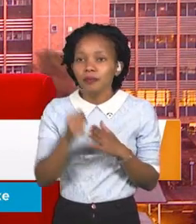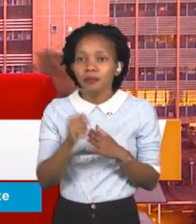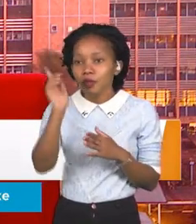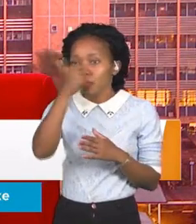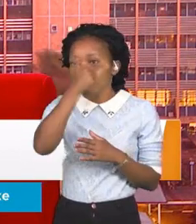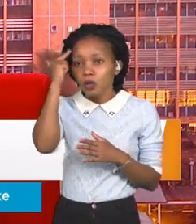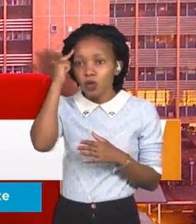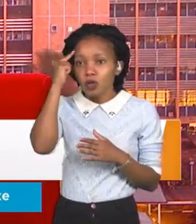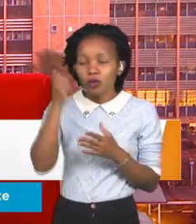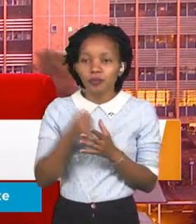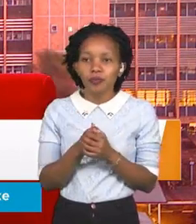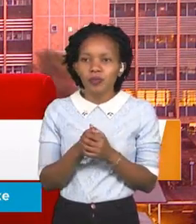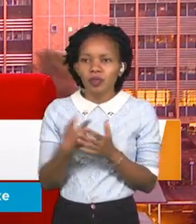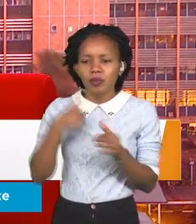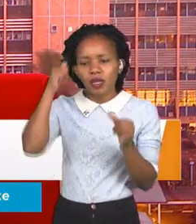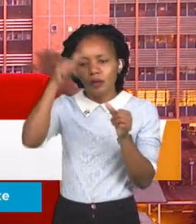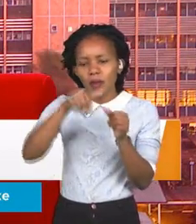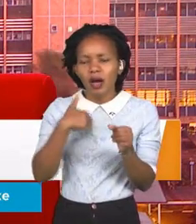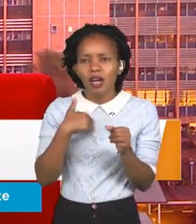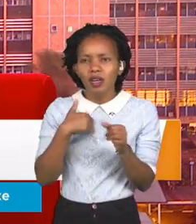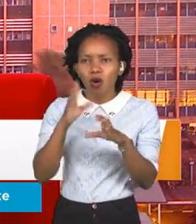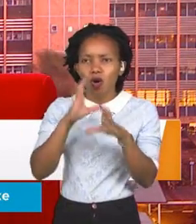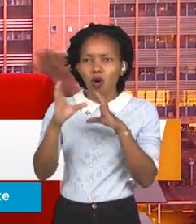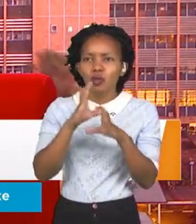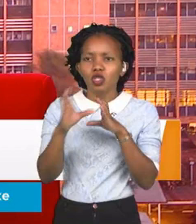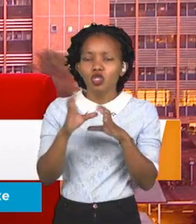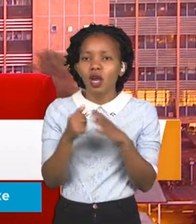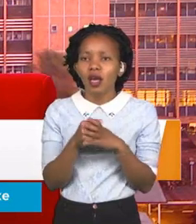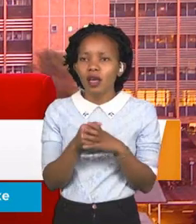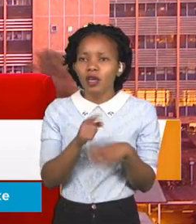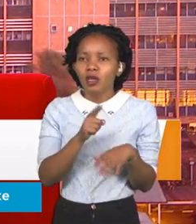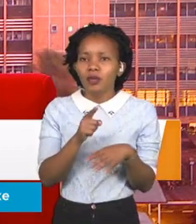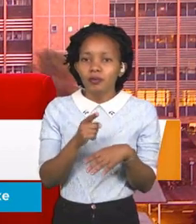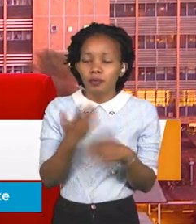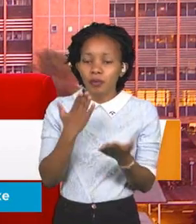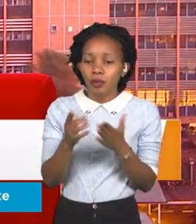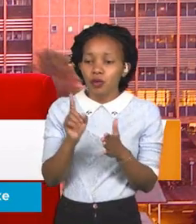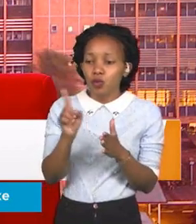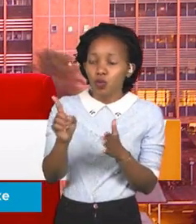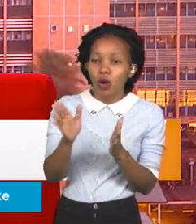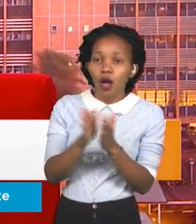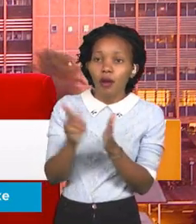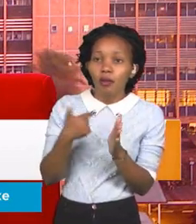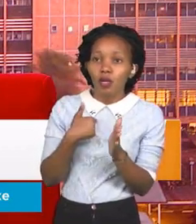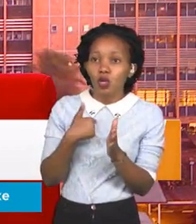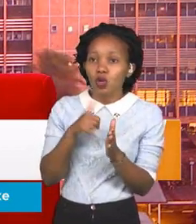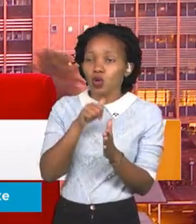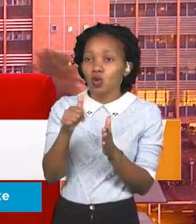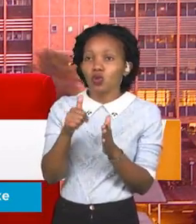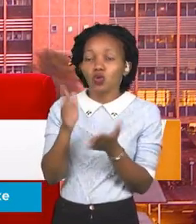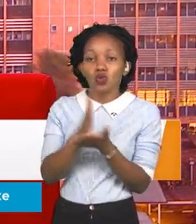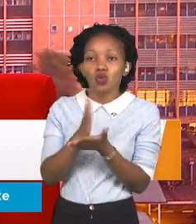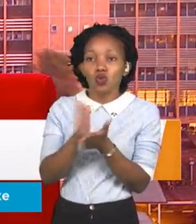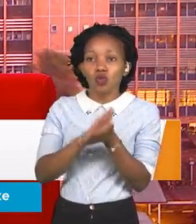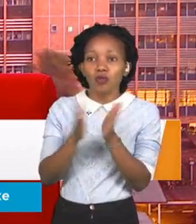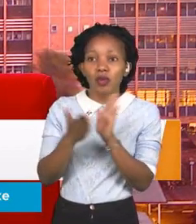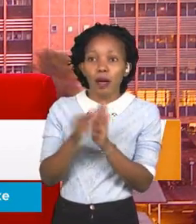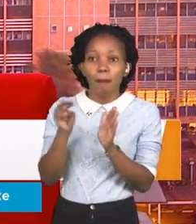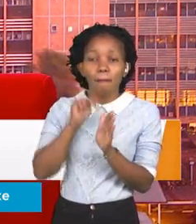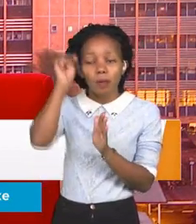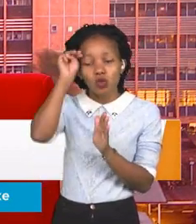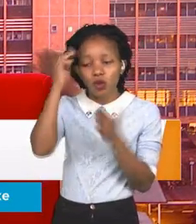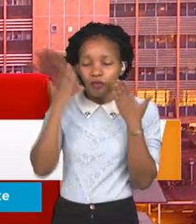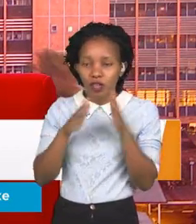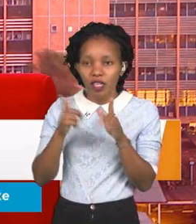Because I remember we had this conversation. Yeah. You and I are not out of the realm of our parents. Even sure, though we have sure. become adults, mm-hmm. our